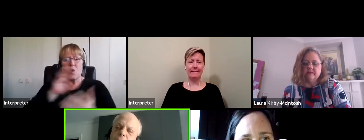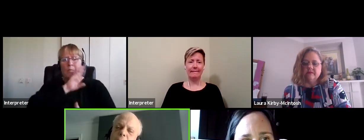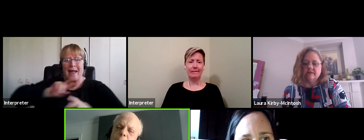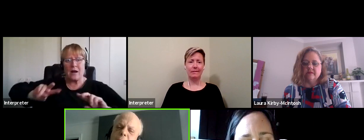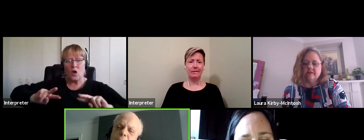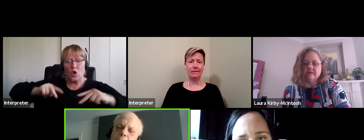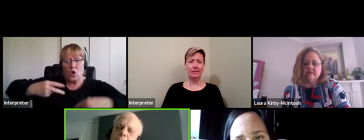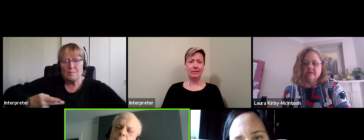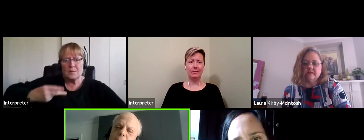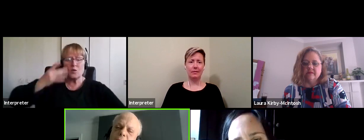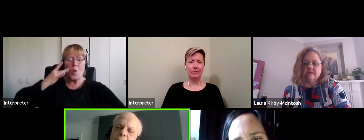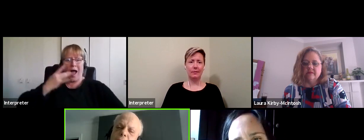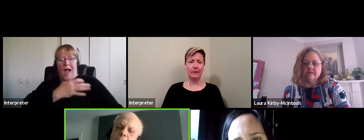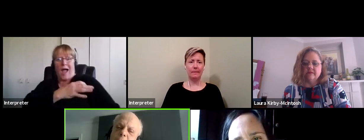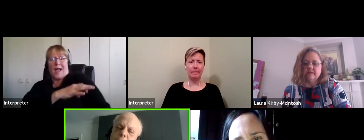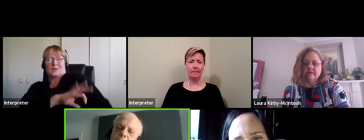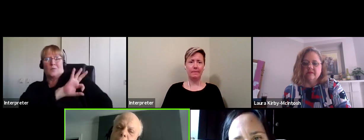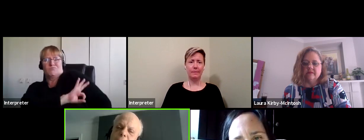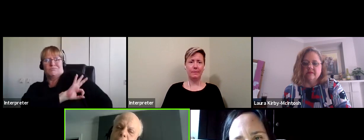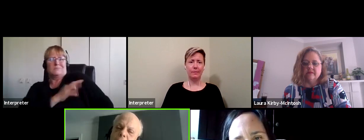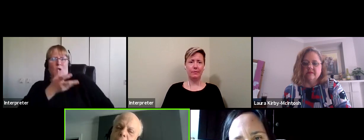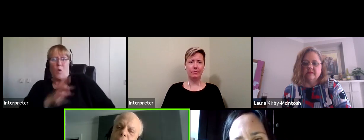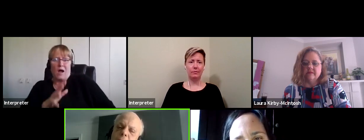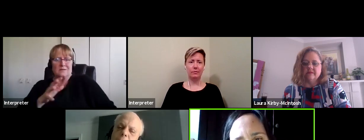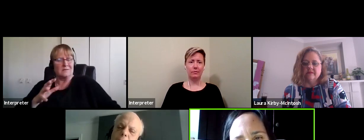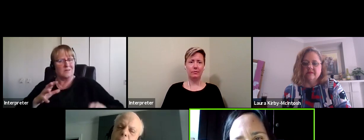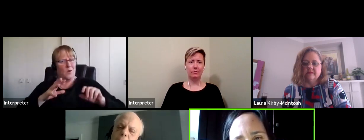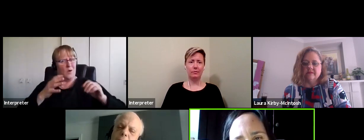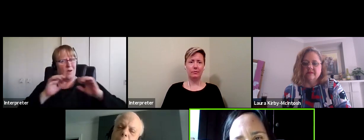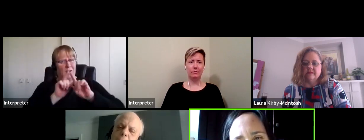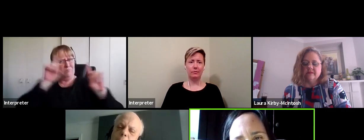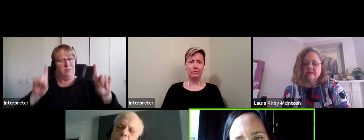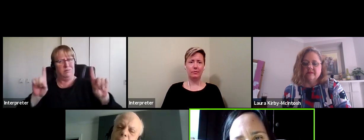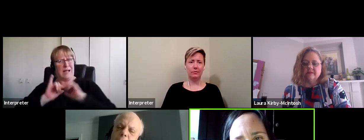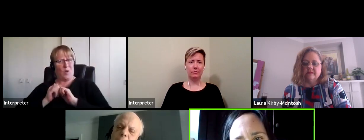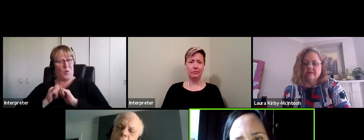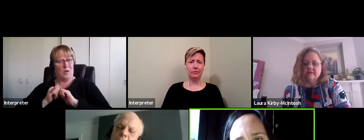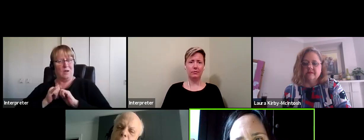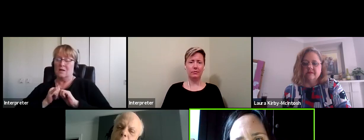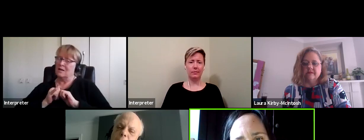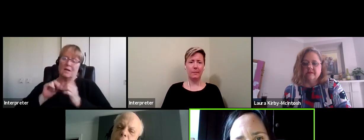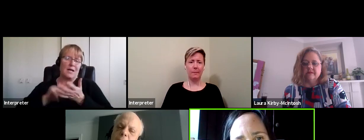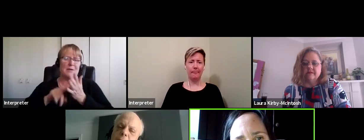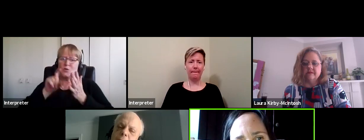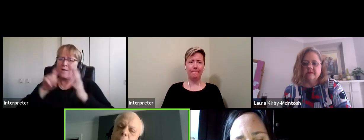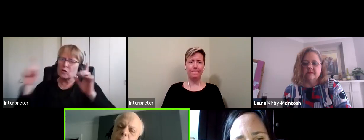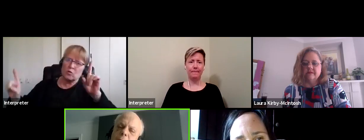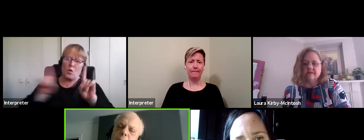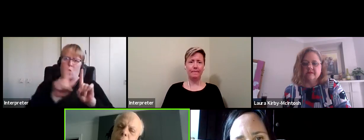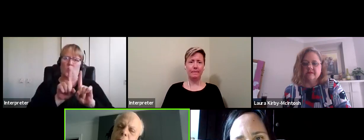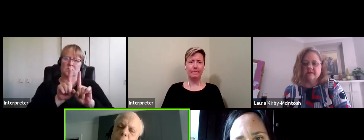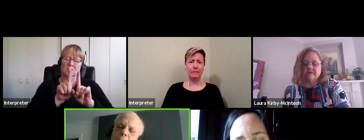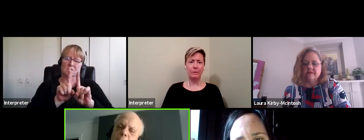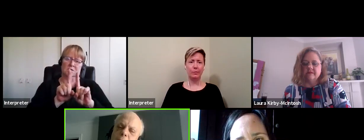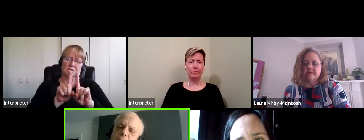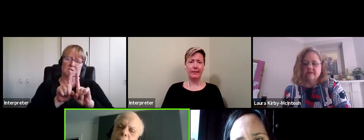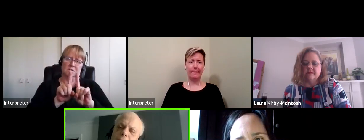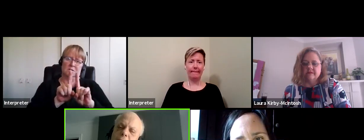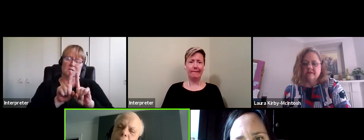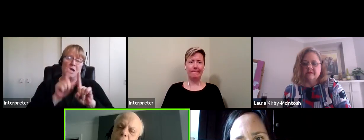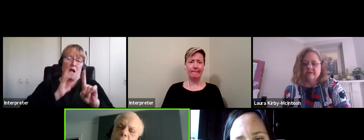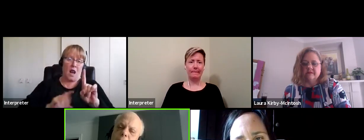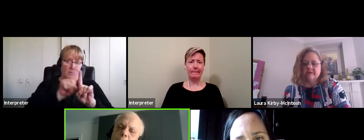a bed sore while staying 2 meters away. Yes. So you're going to be proximate to them. You're going from one person